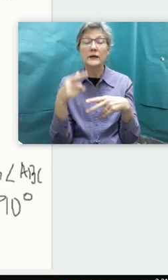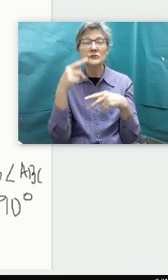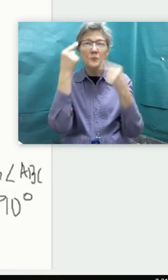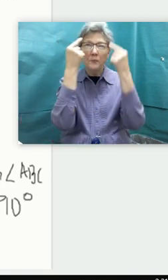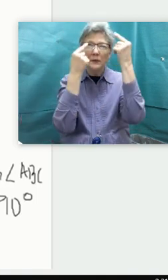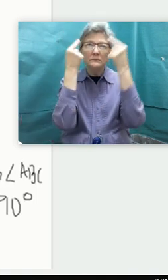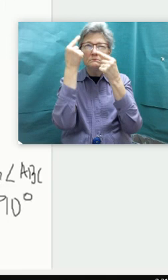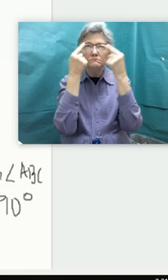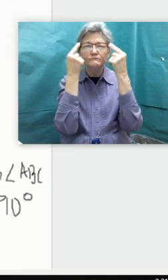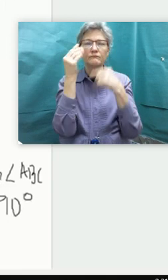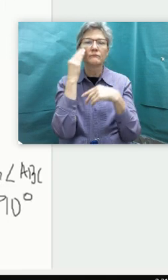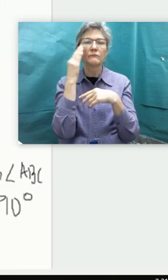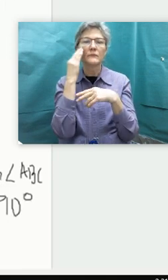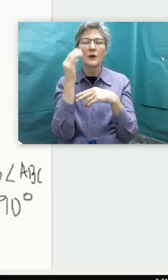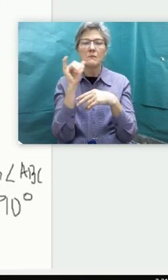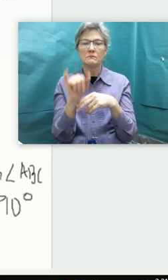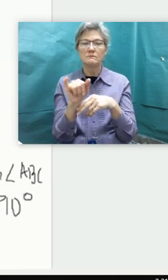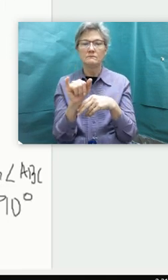I know